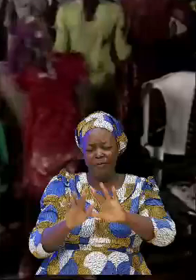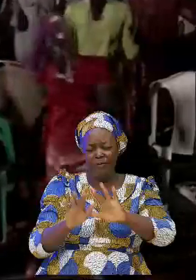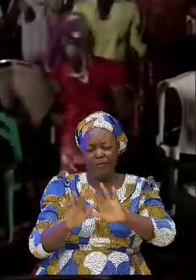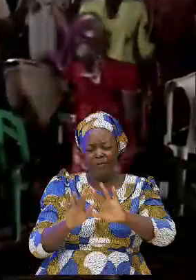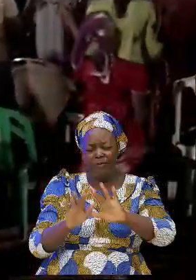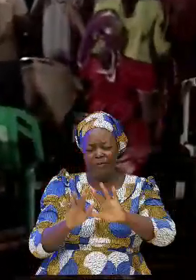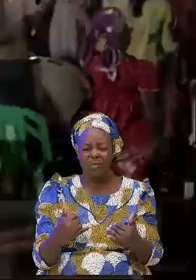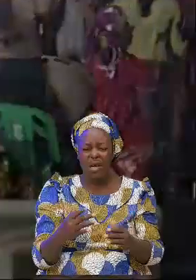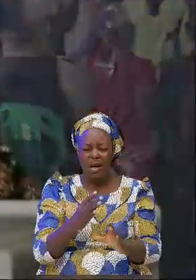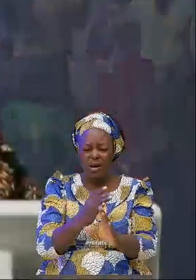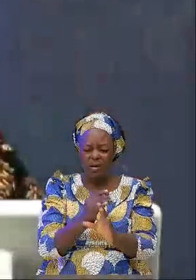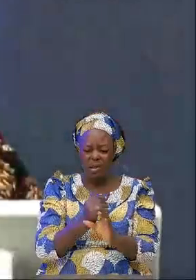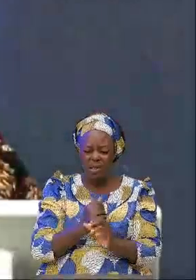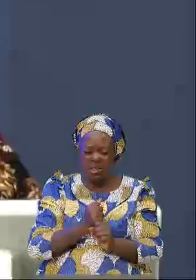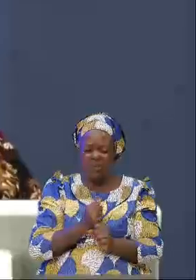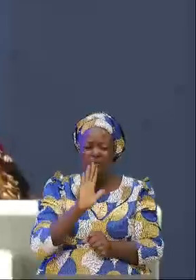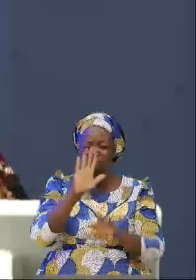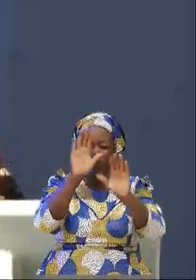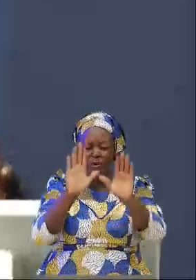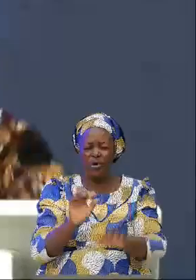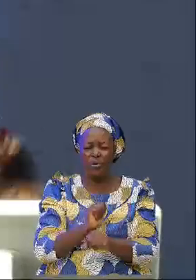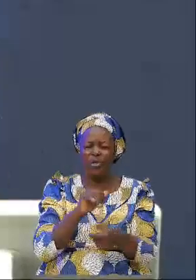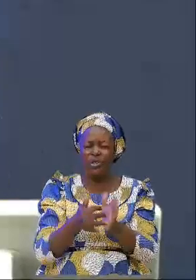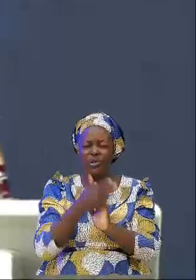flow into every life right now.